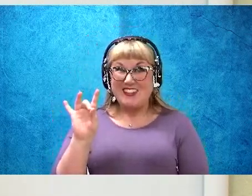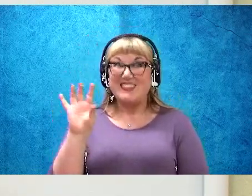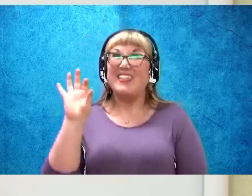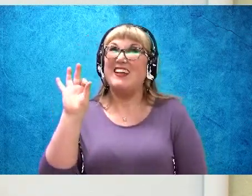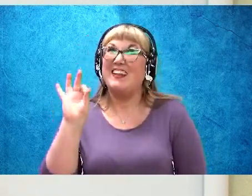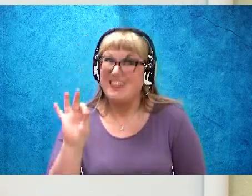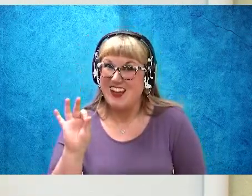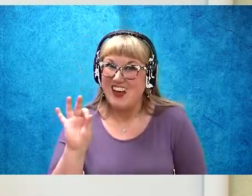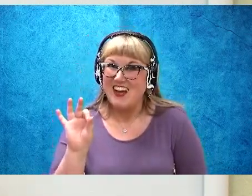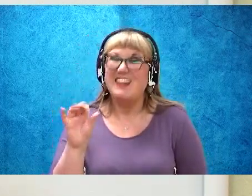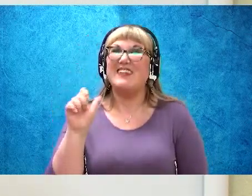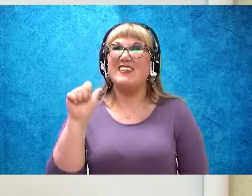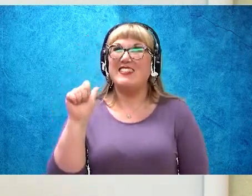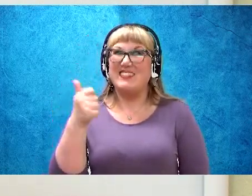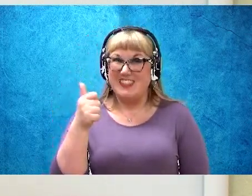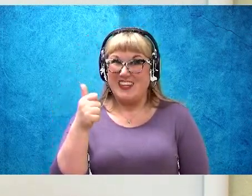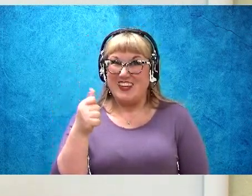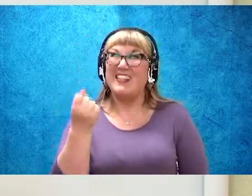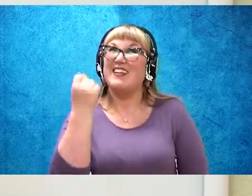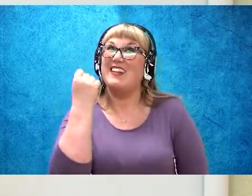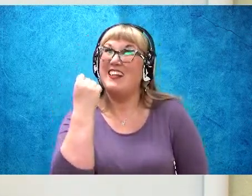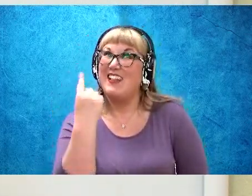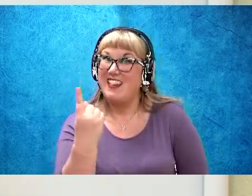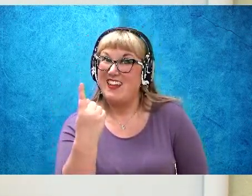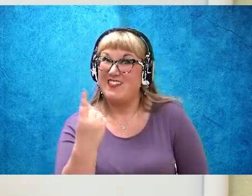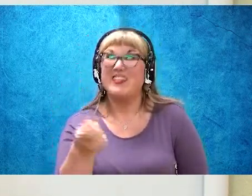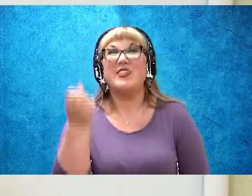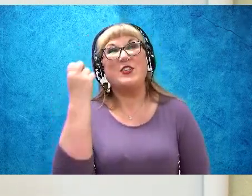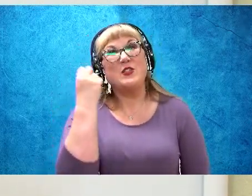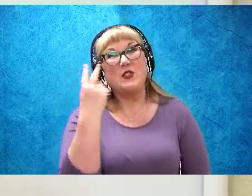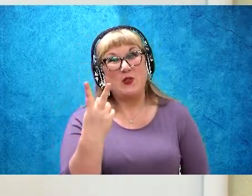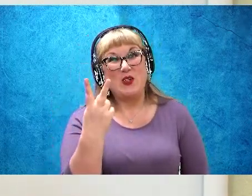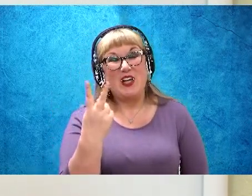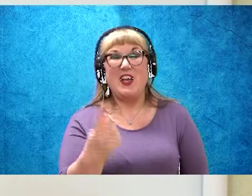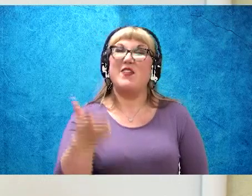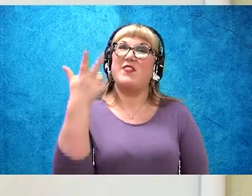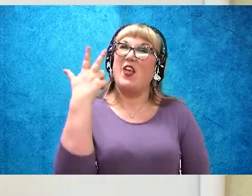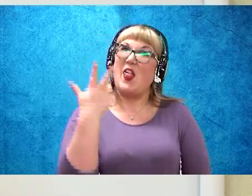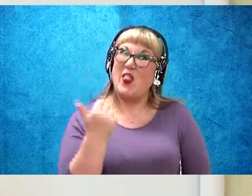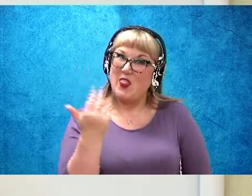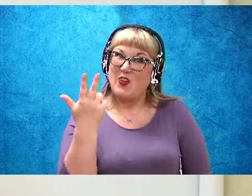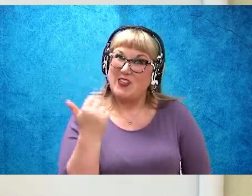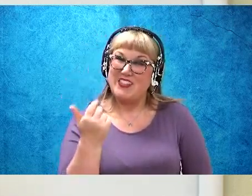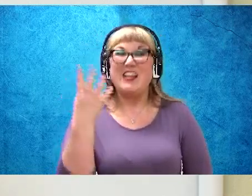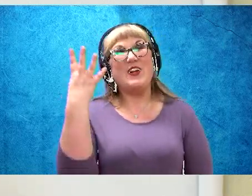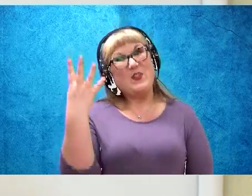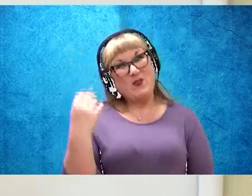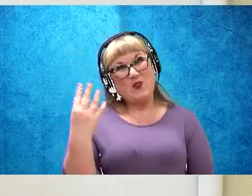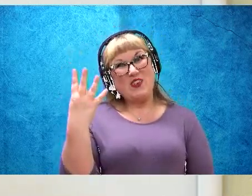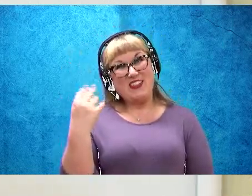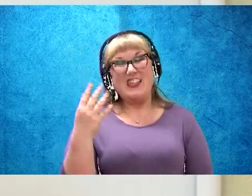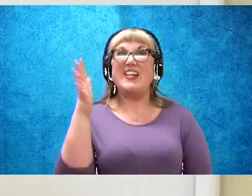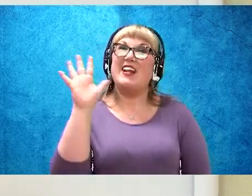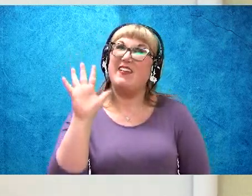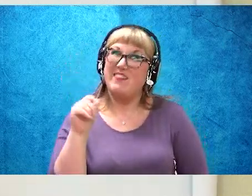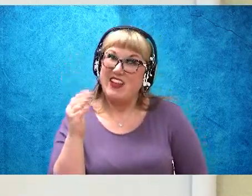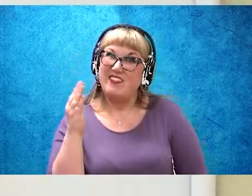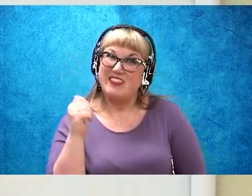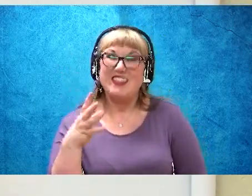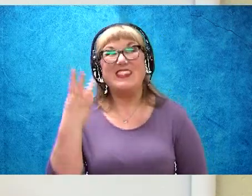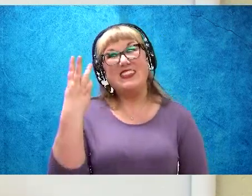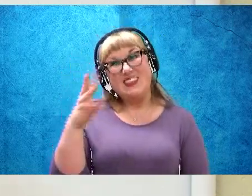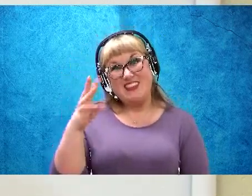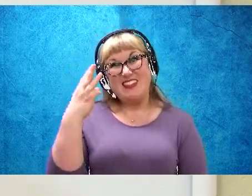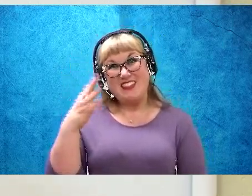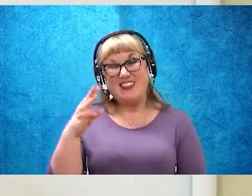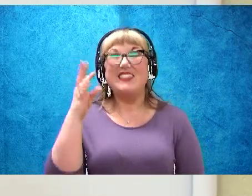8, 9, 10, 11, 12, 13, 14,